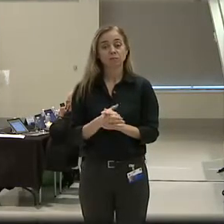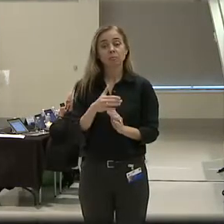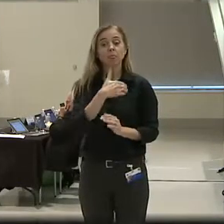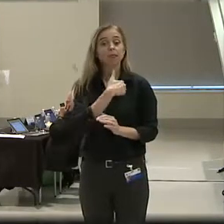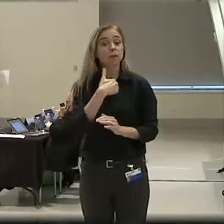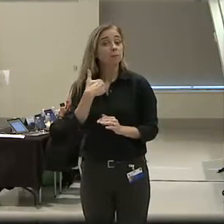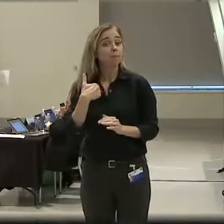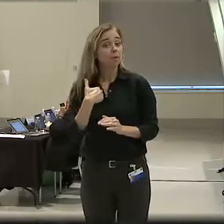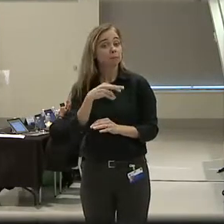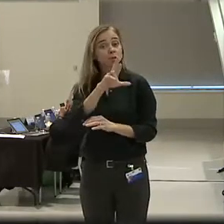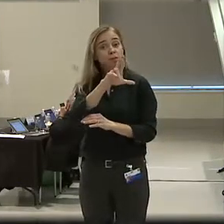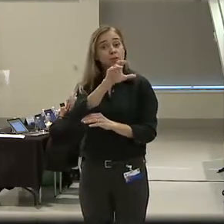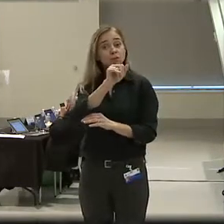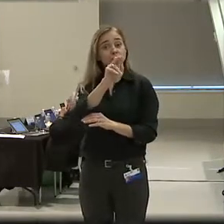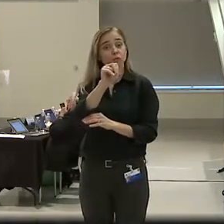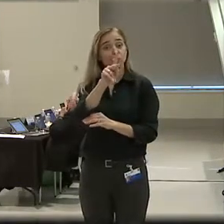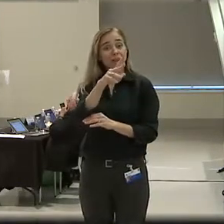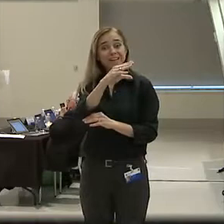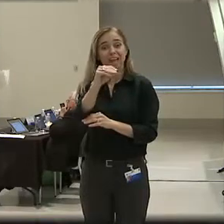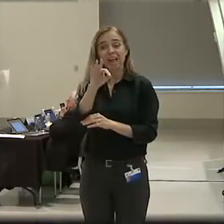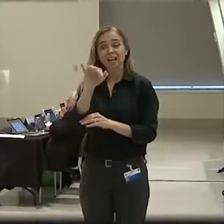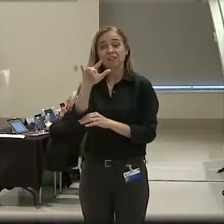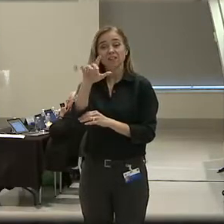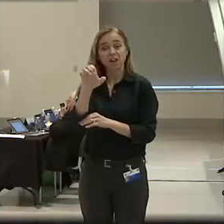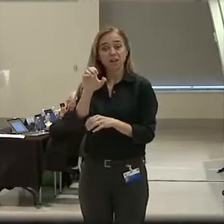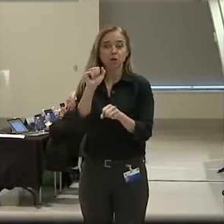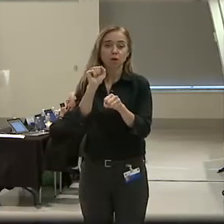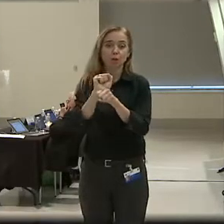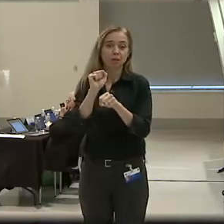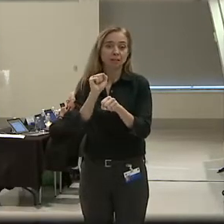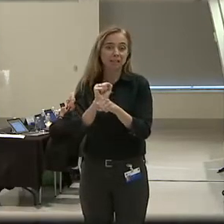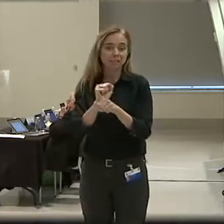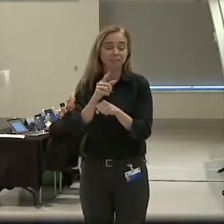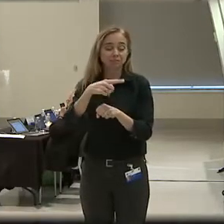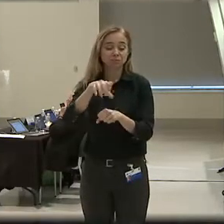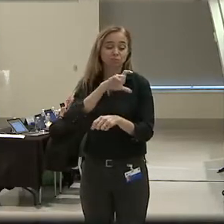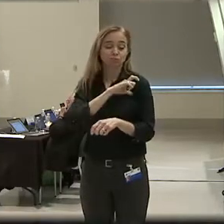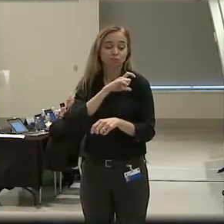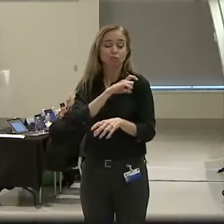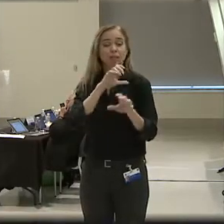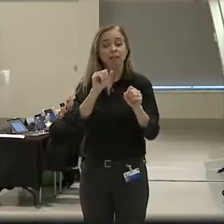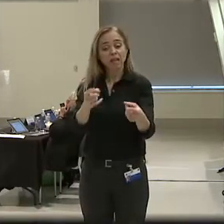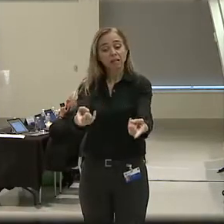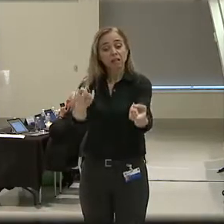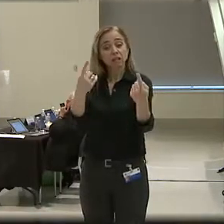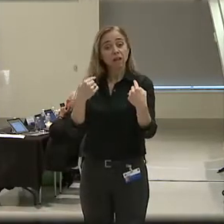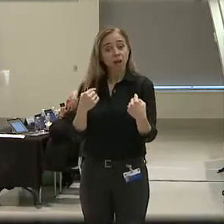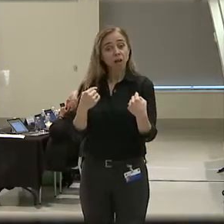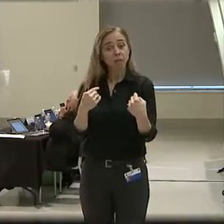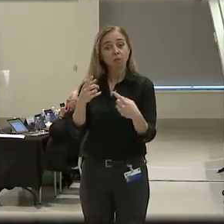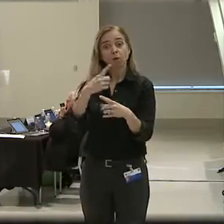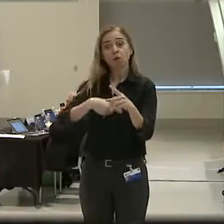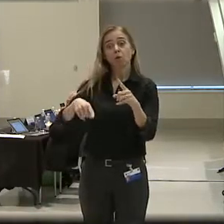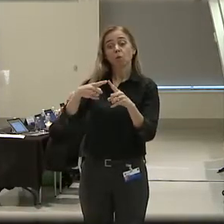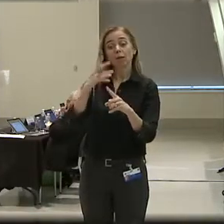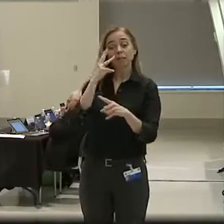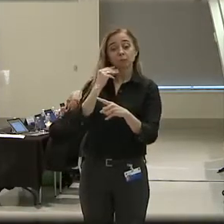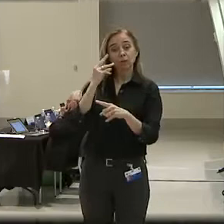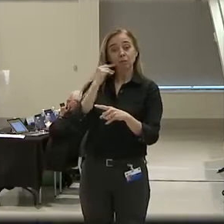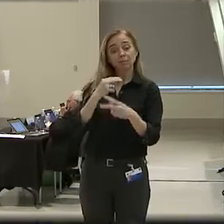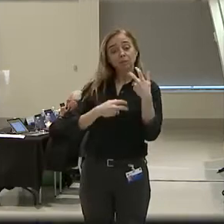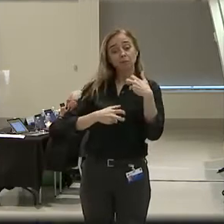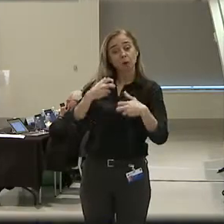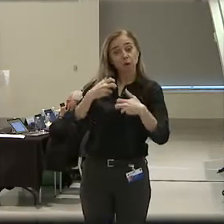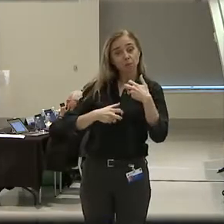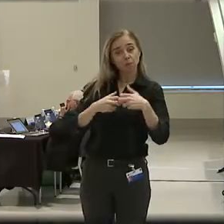members, the rank and file officers, the members of police labor can come to civilian oversight when they are experiencing issues which we